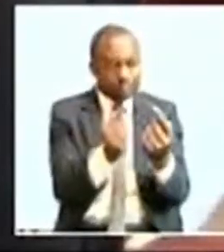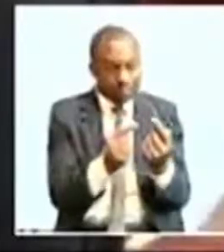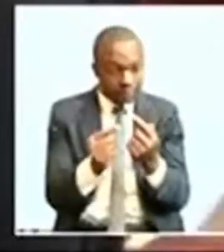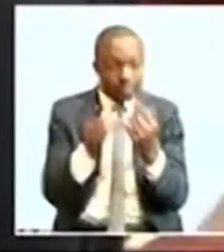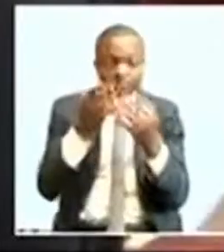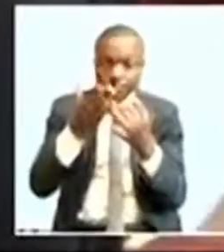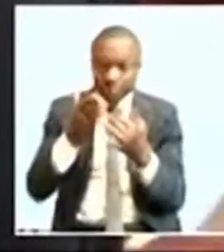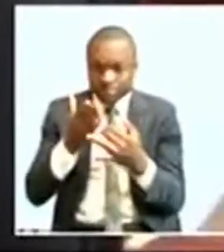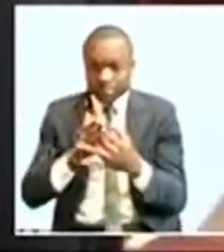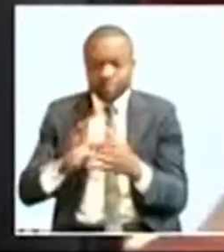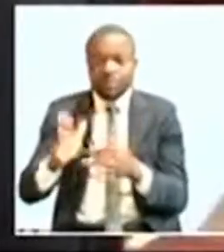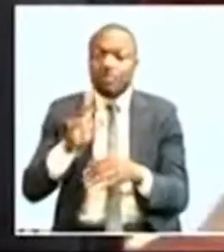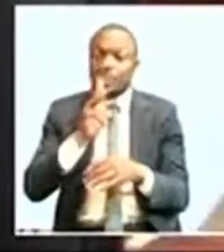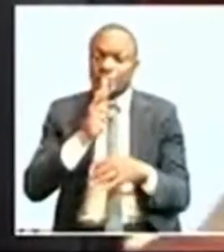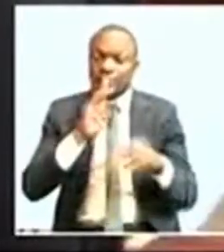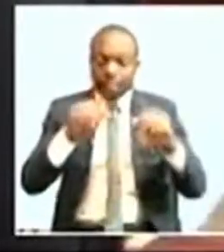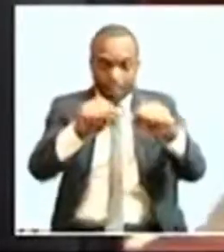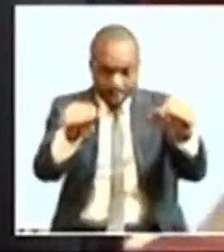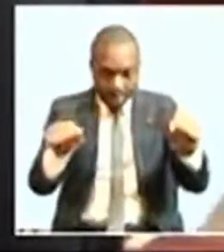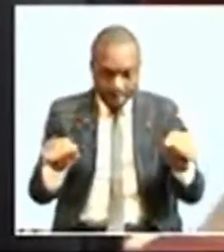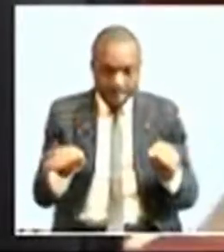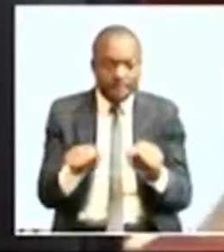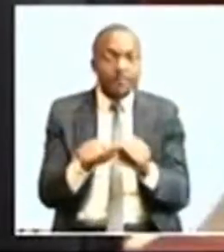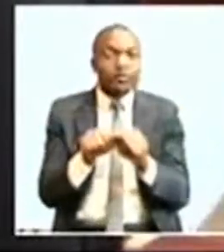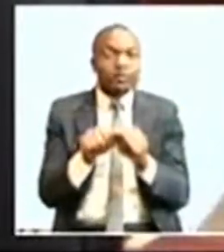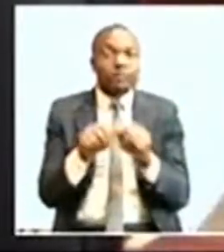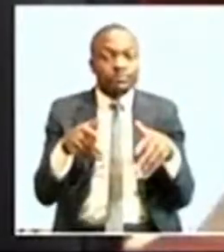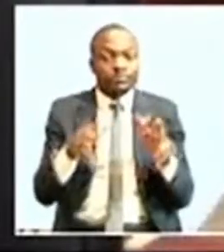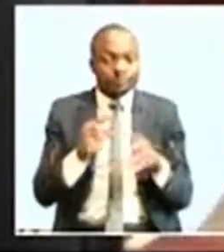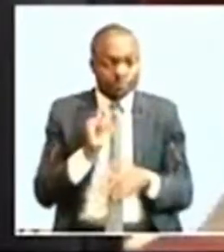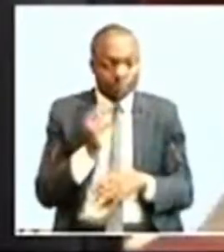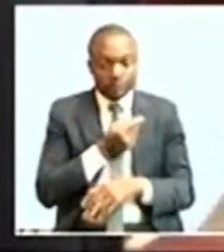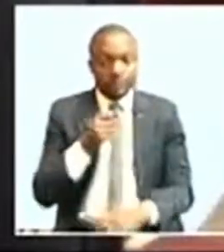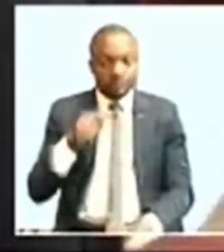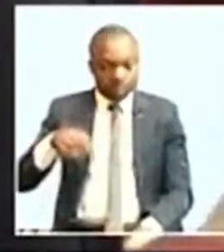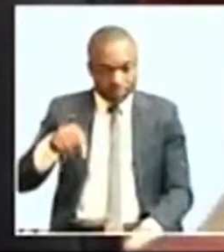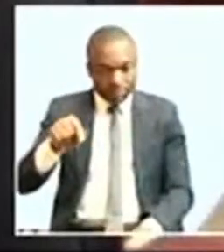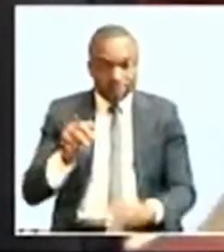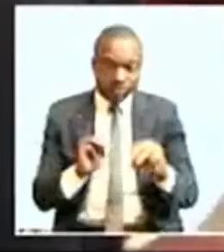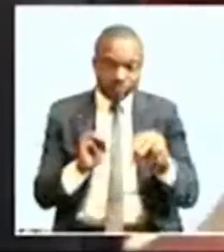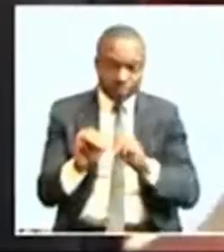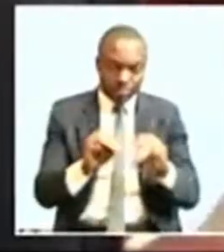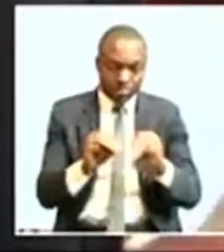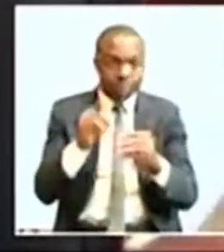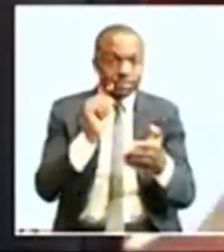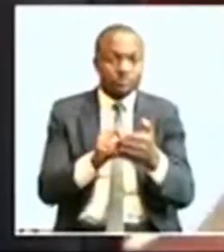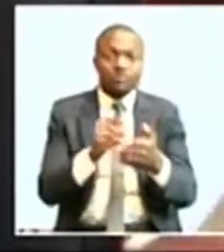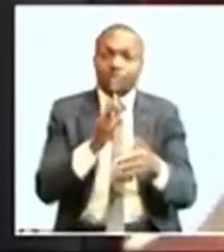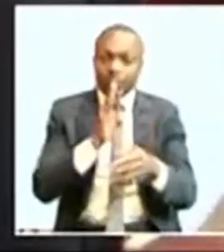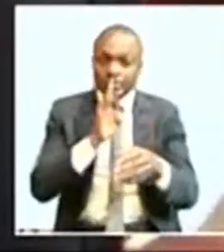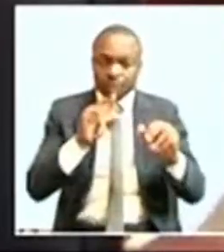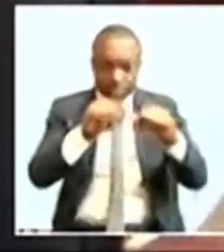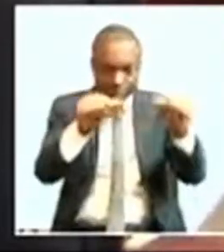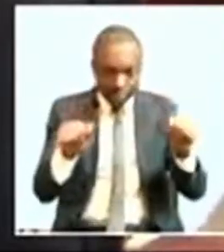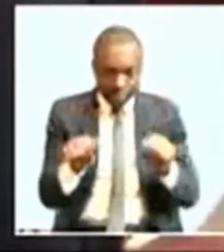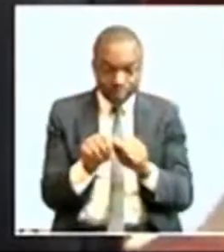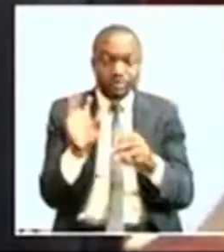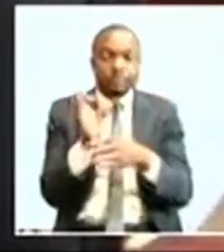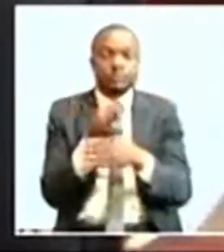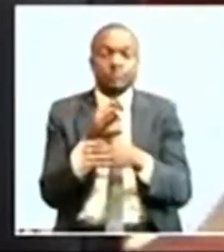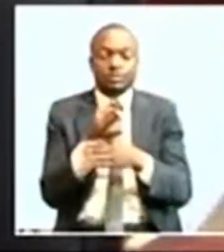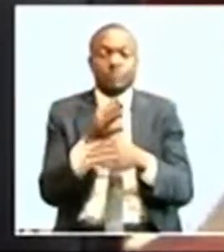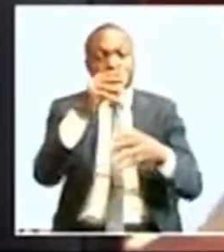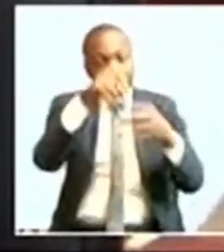shared water bodies, enabling us to sustainably manage these water bodies as well as the fish stocks that